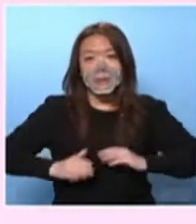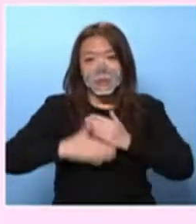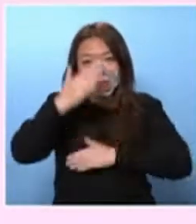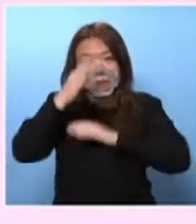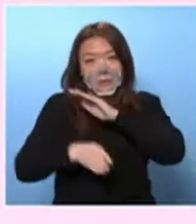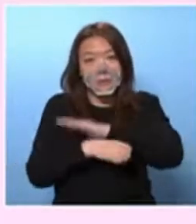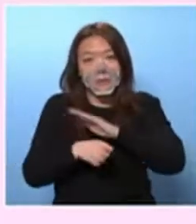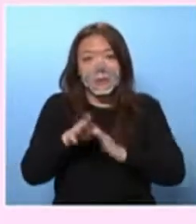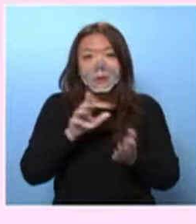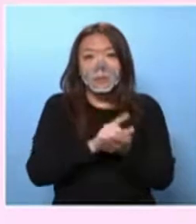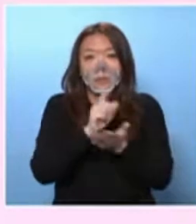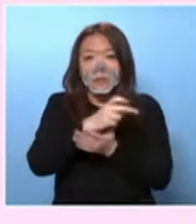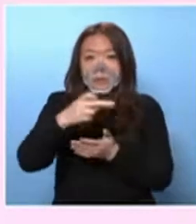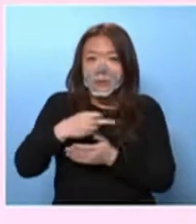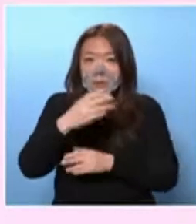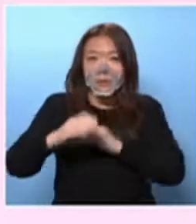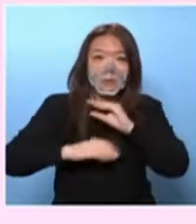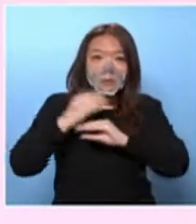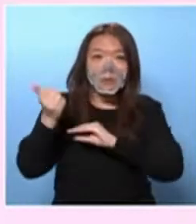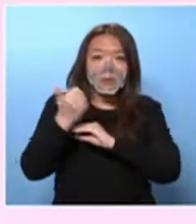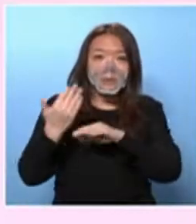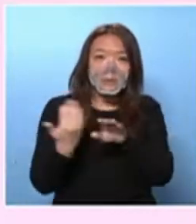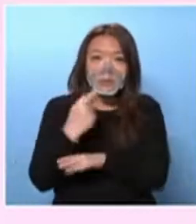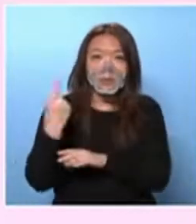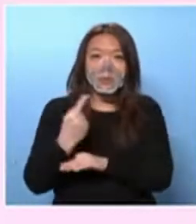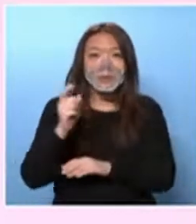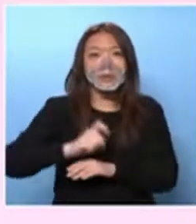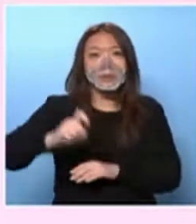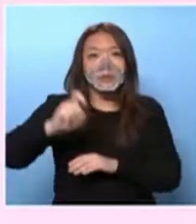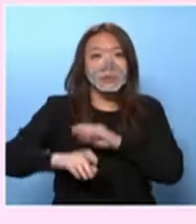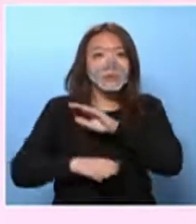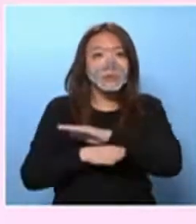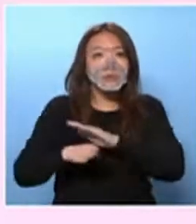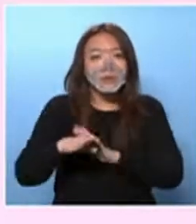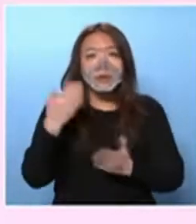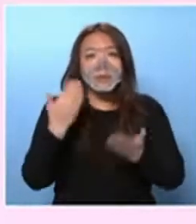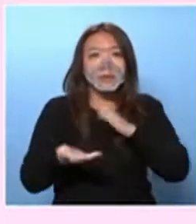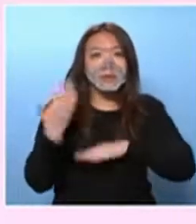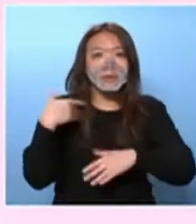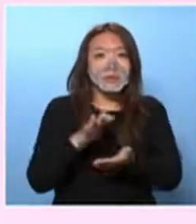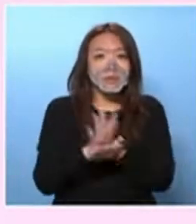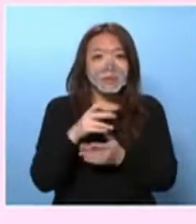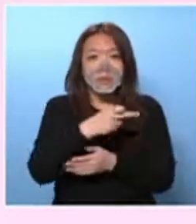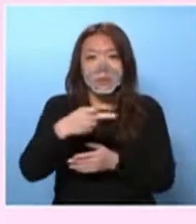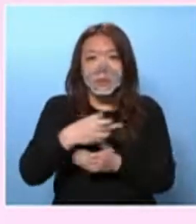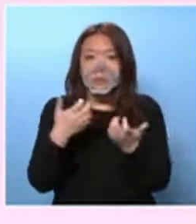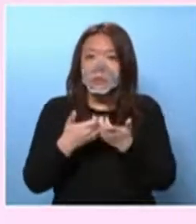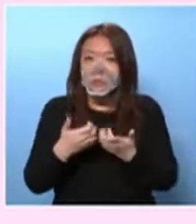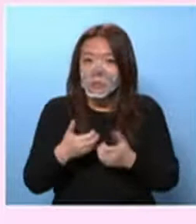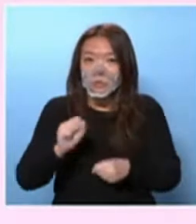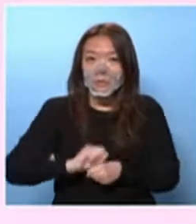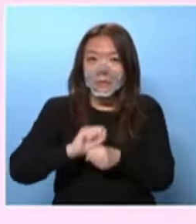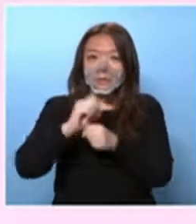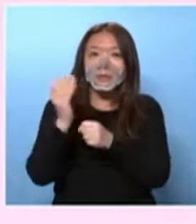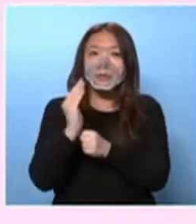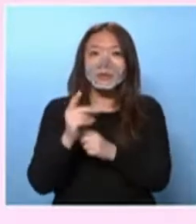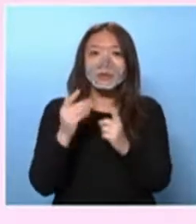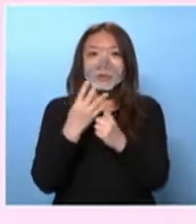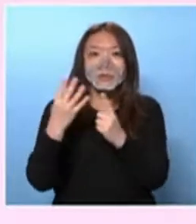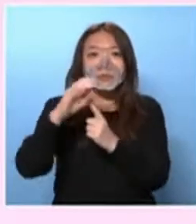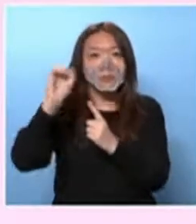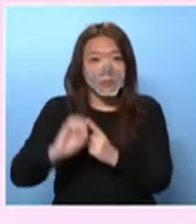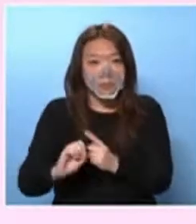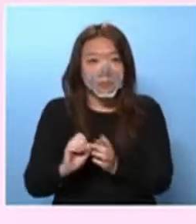private residential units will average over 19,000 units annually in the 5 years from 2022 onward, representing an increase of